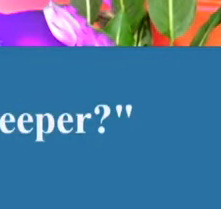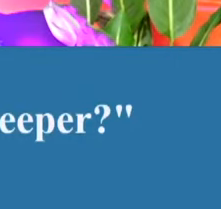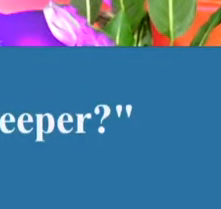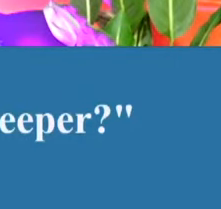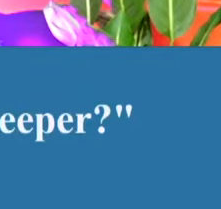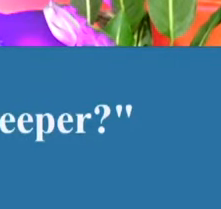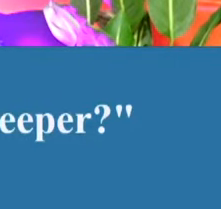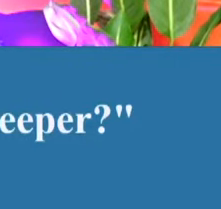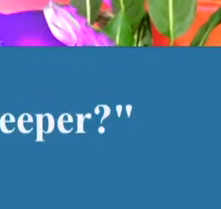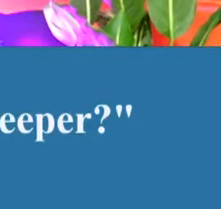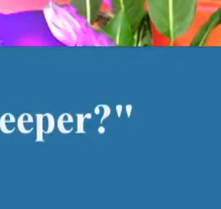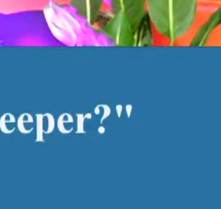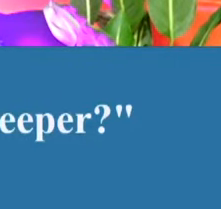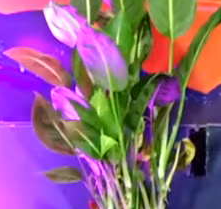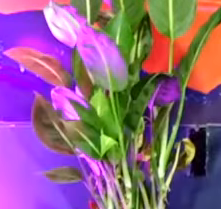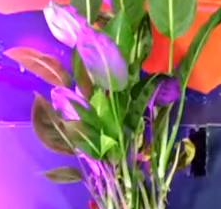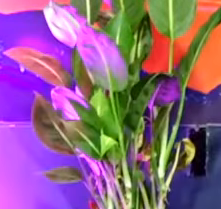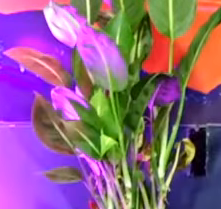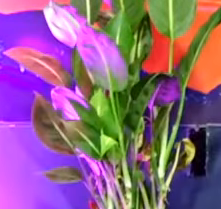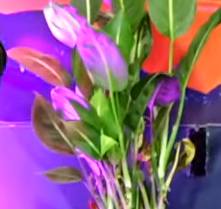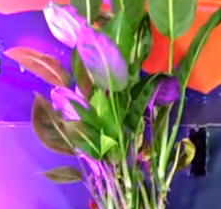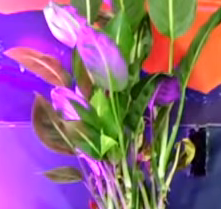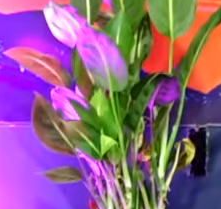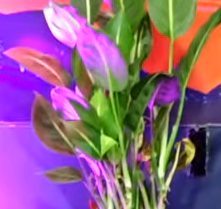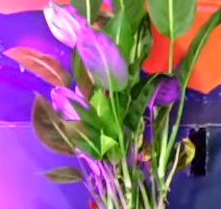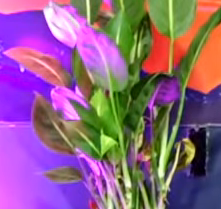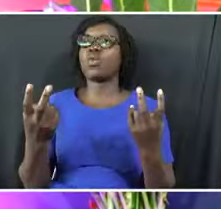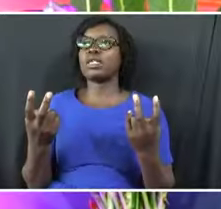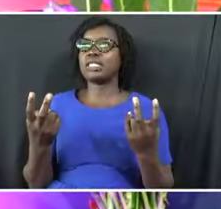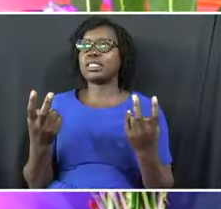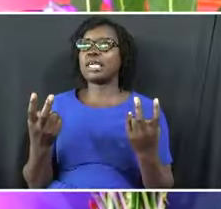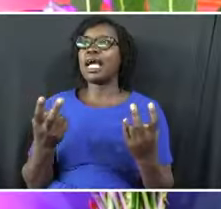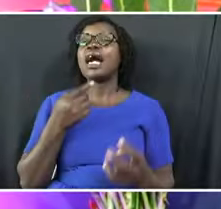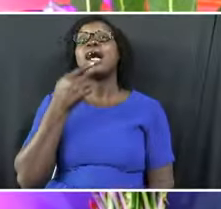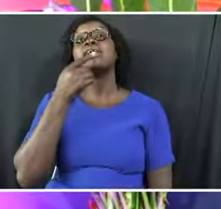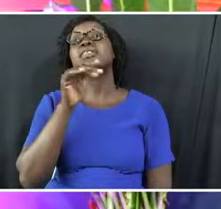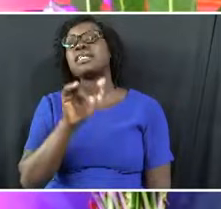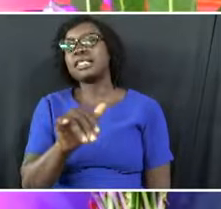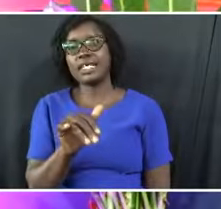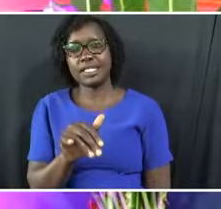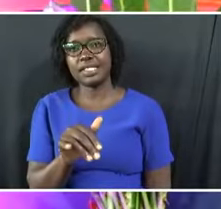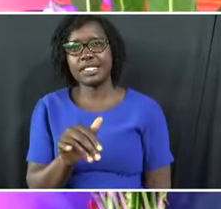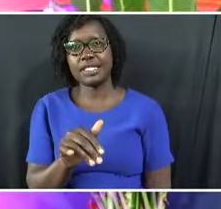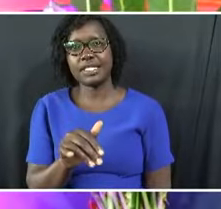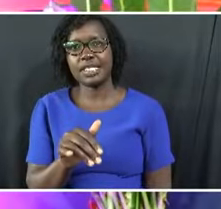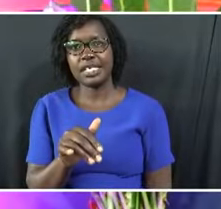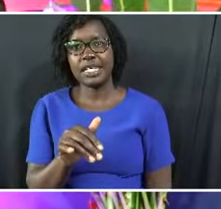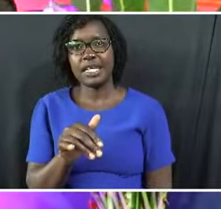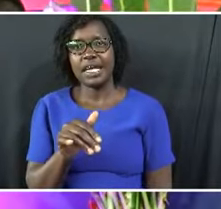Brothers and sisters who are here and those who are watching, I want to say that